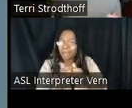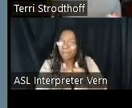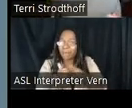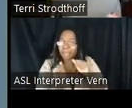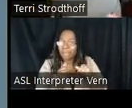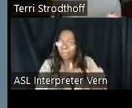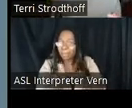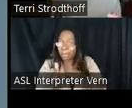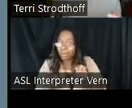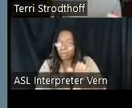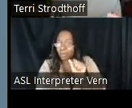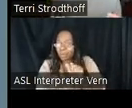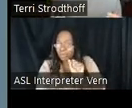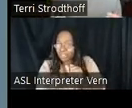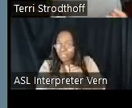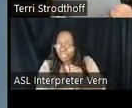do the work.